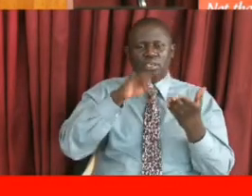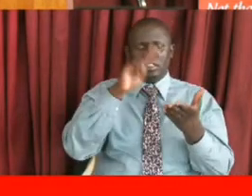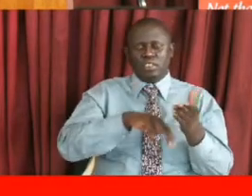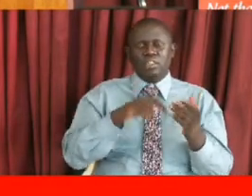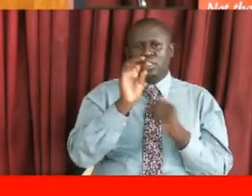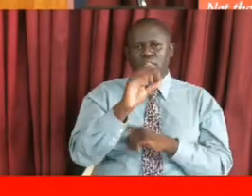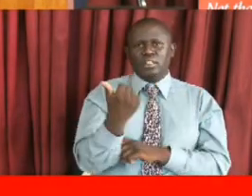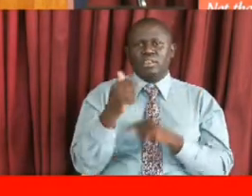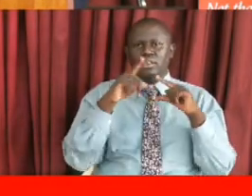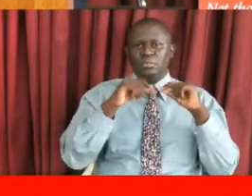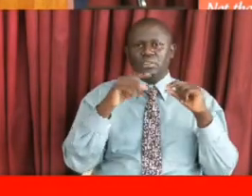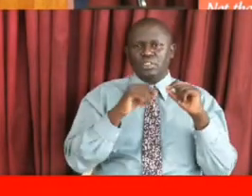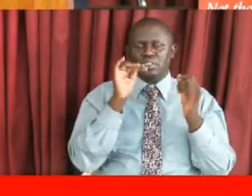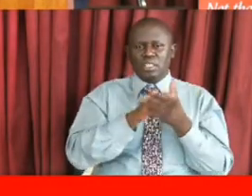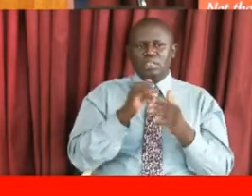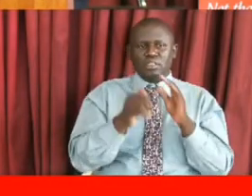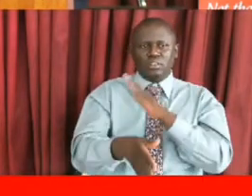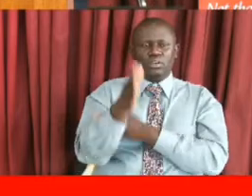separation